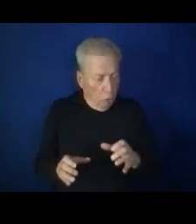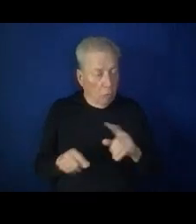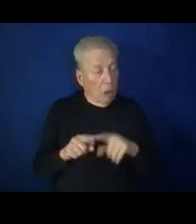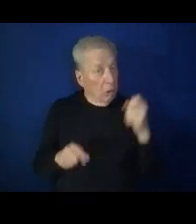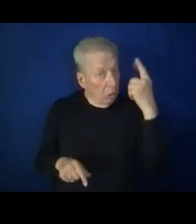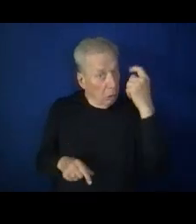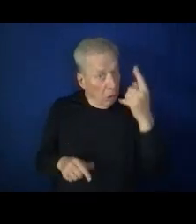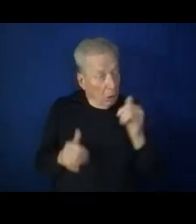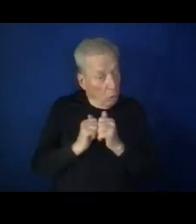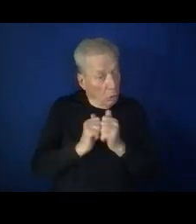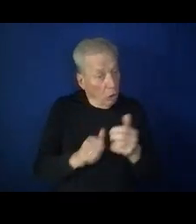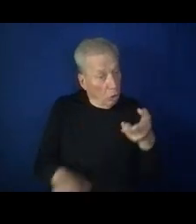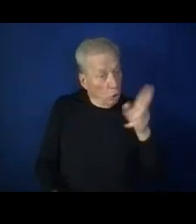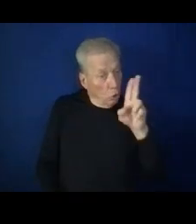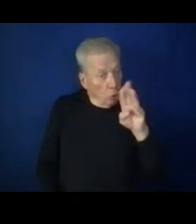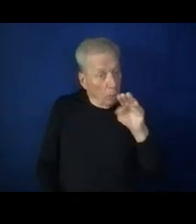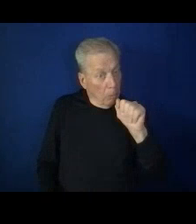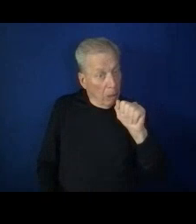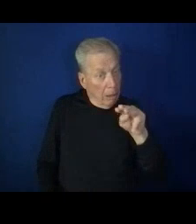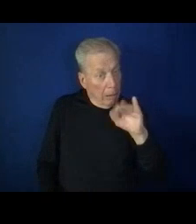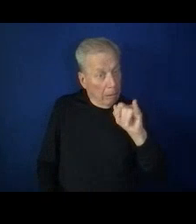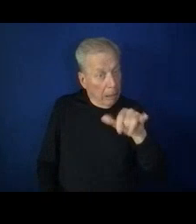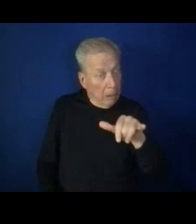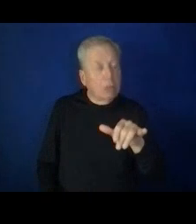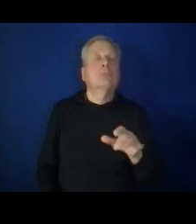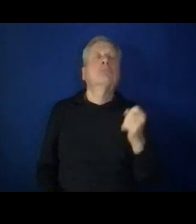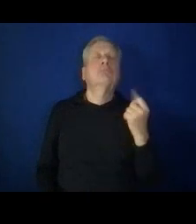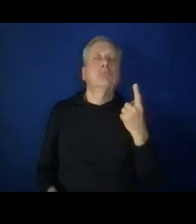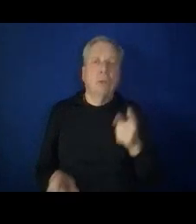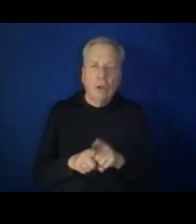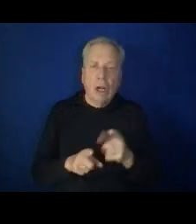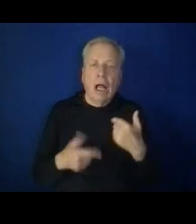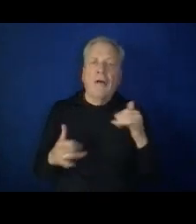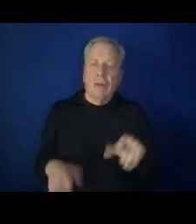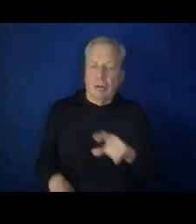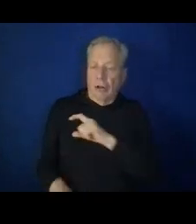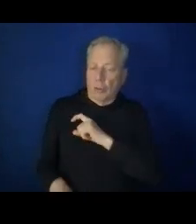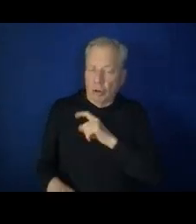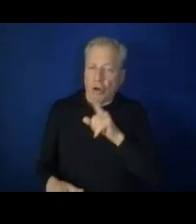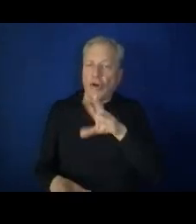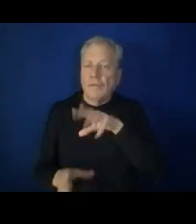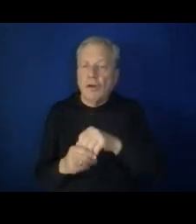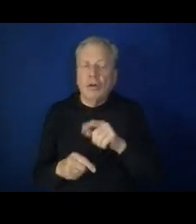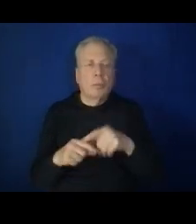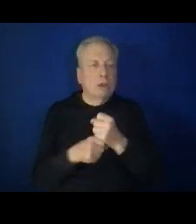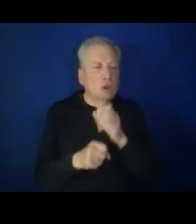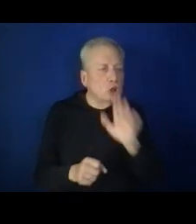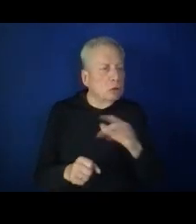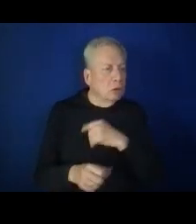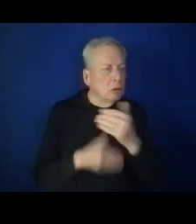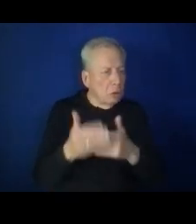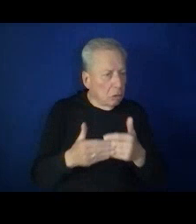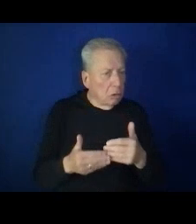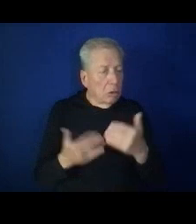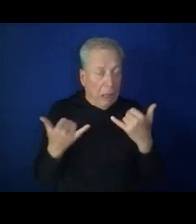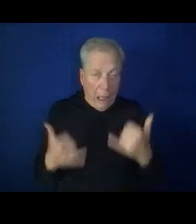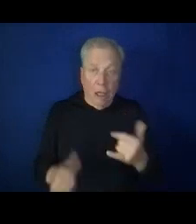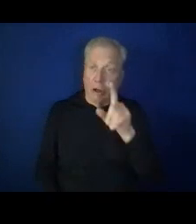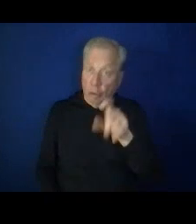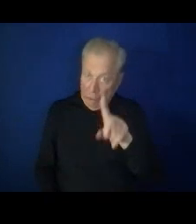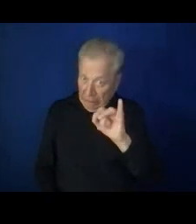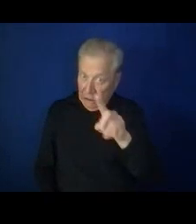the humanity that's coming, there's work that law enforcement folks are going to need to do. Did you know